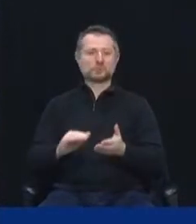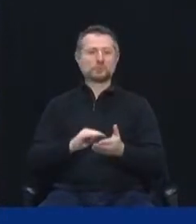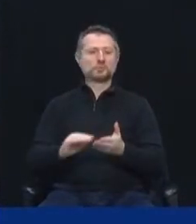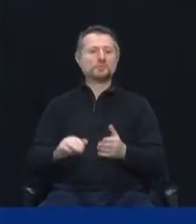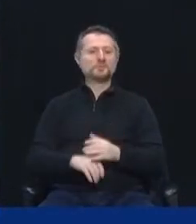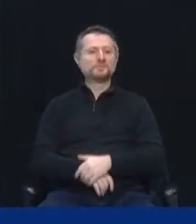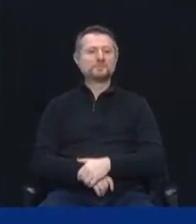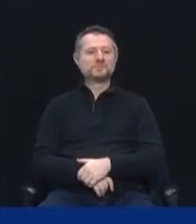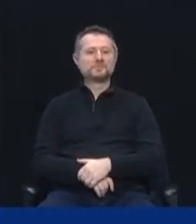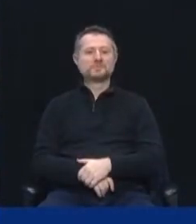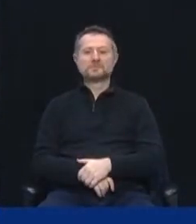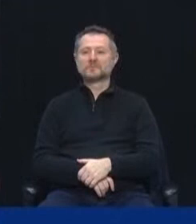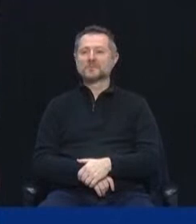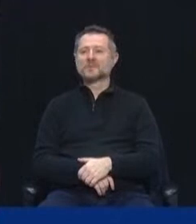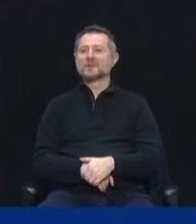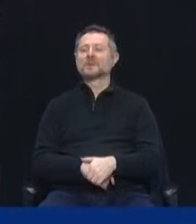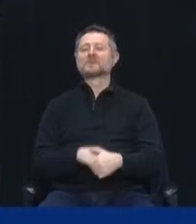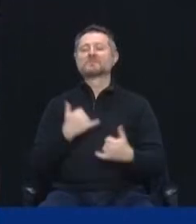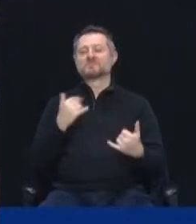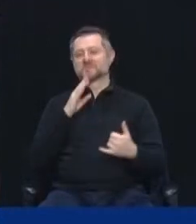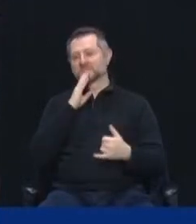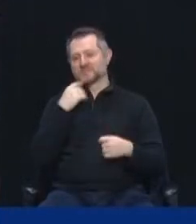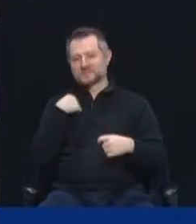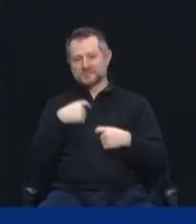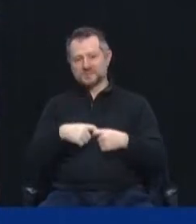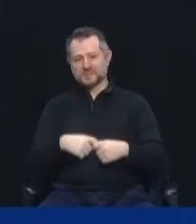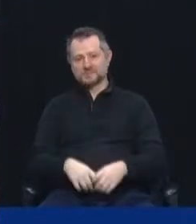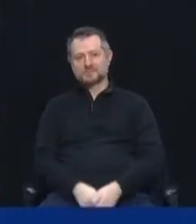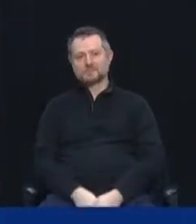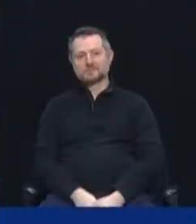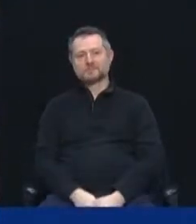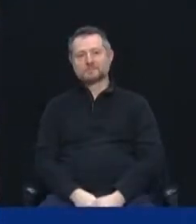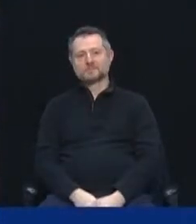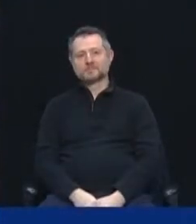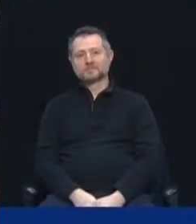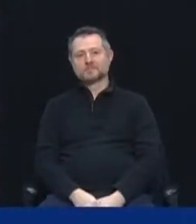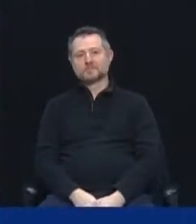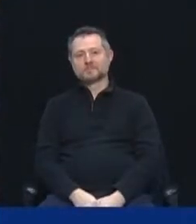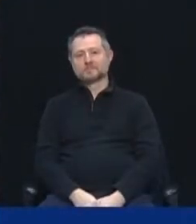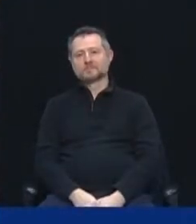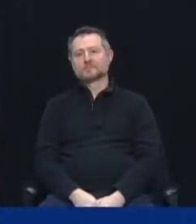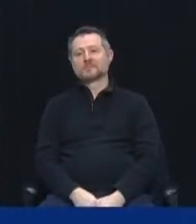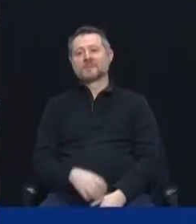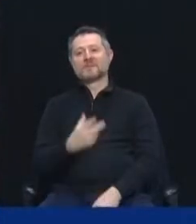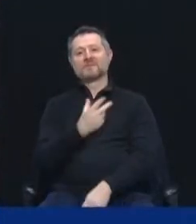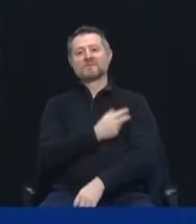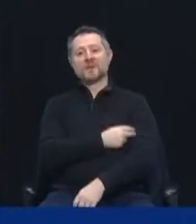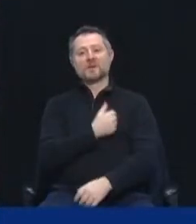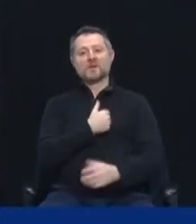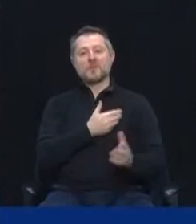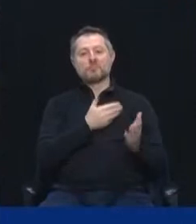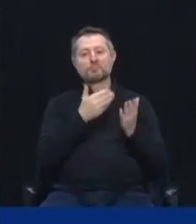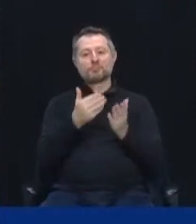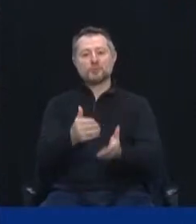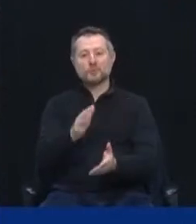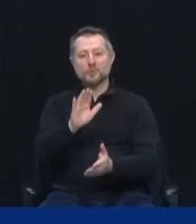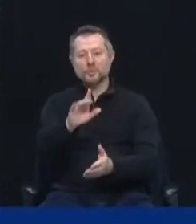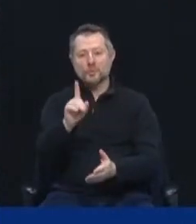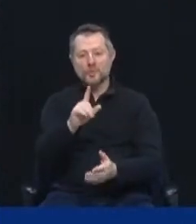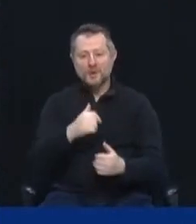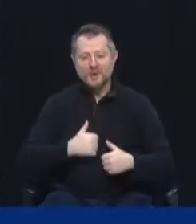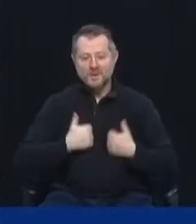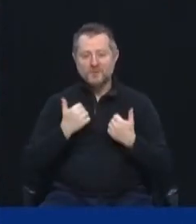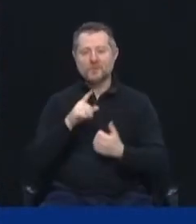No hay excuses. We are going to bring it to you through your local